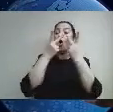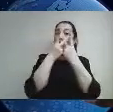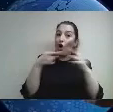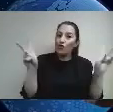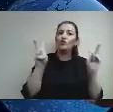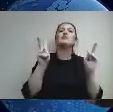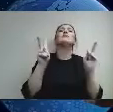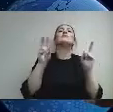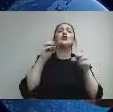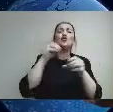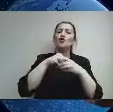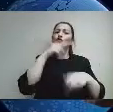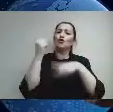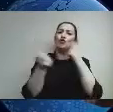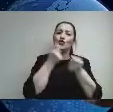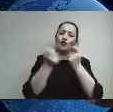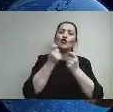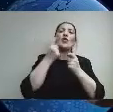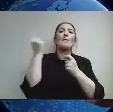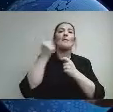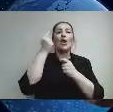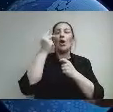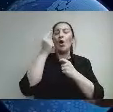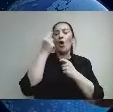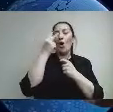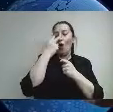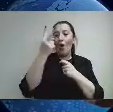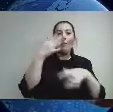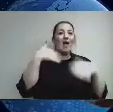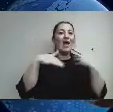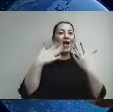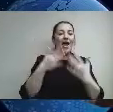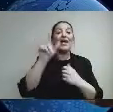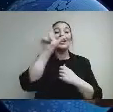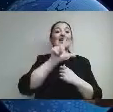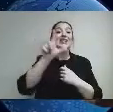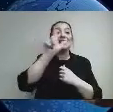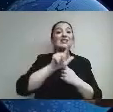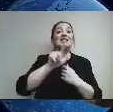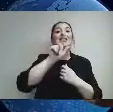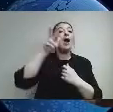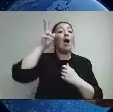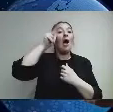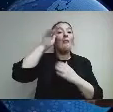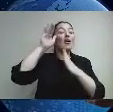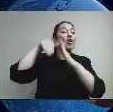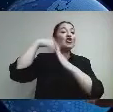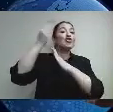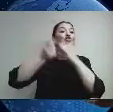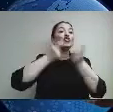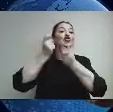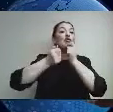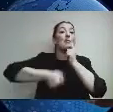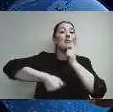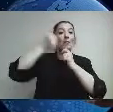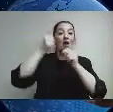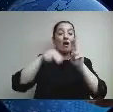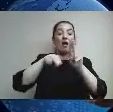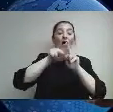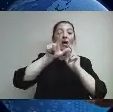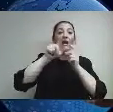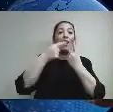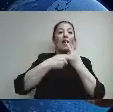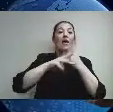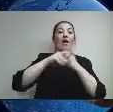studied in her high school at America through a KLYS